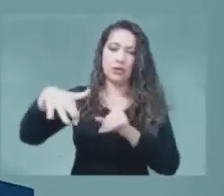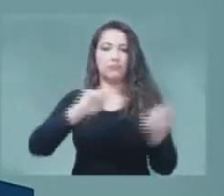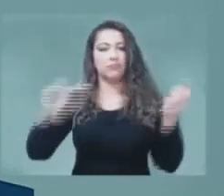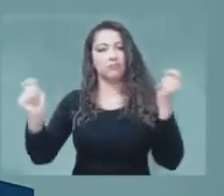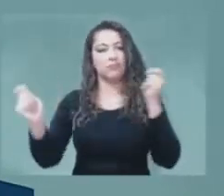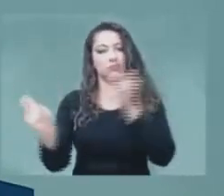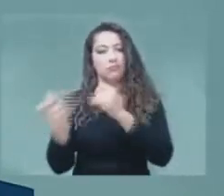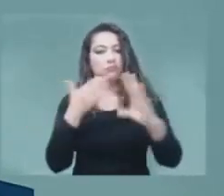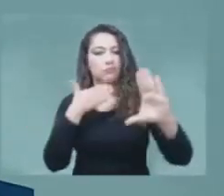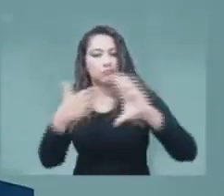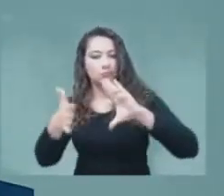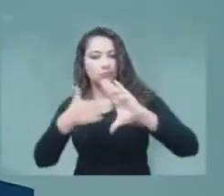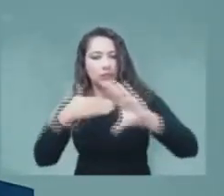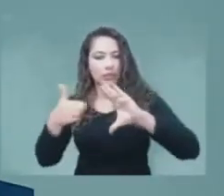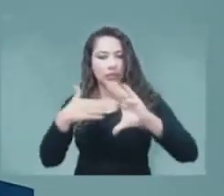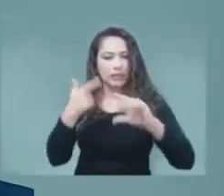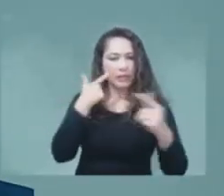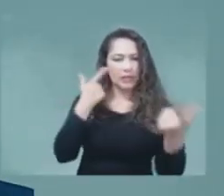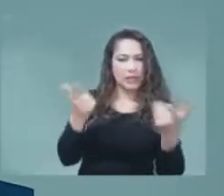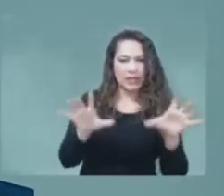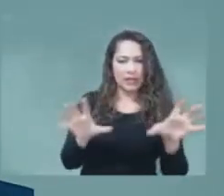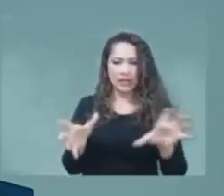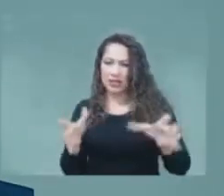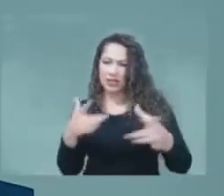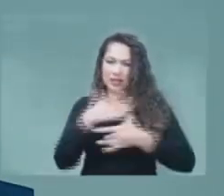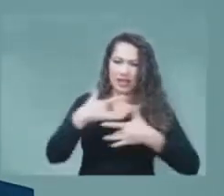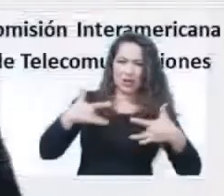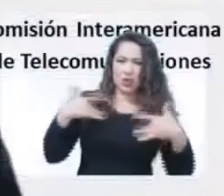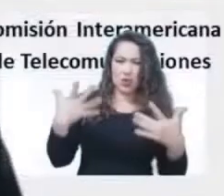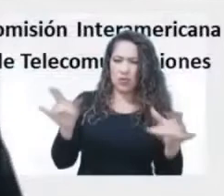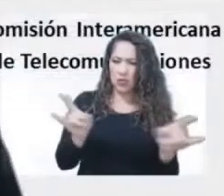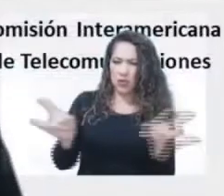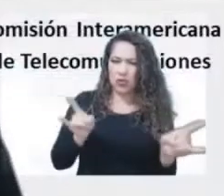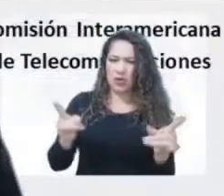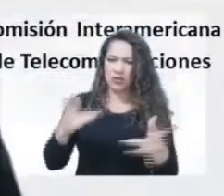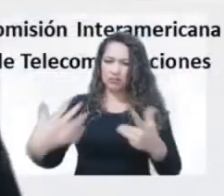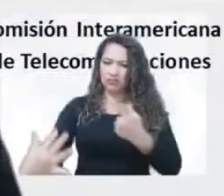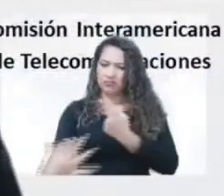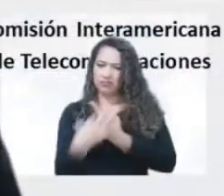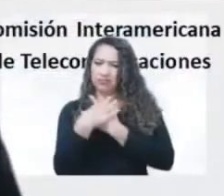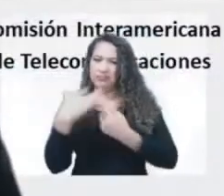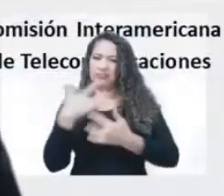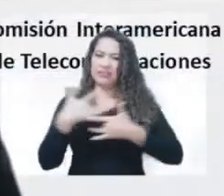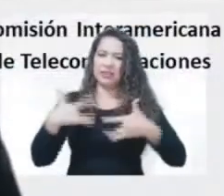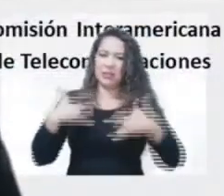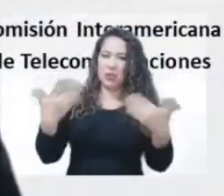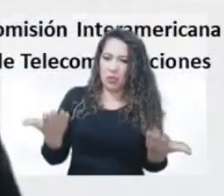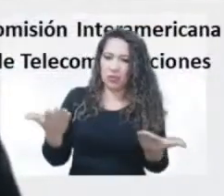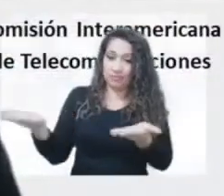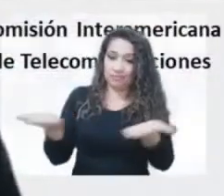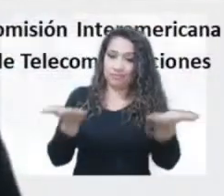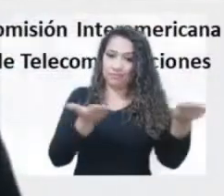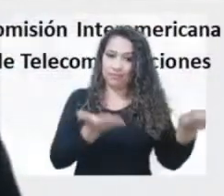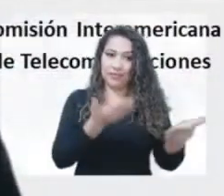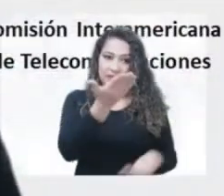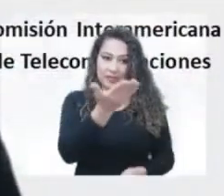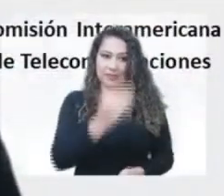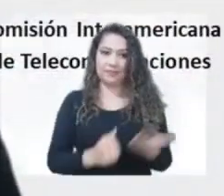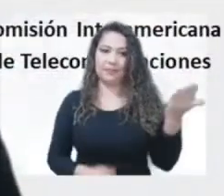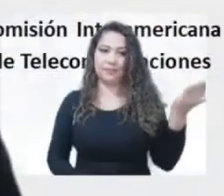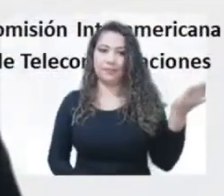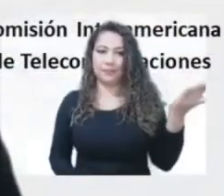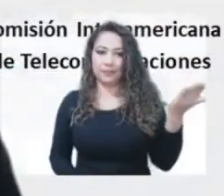Environmental changes, the studies of interaction of radioelectric fields and human health. Welcome. Good morning,